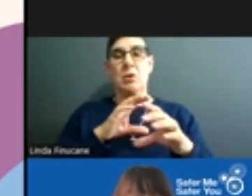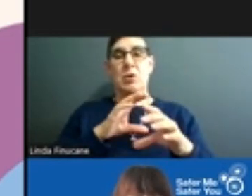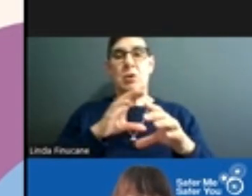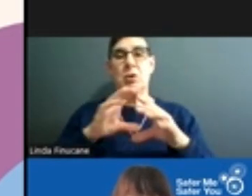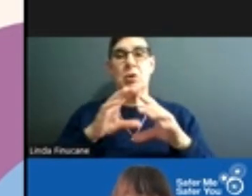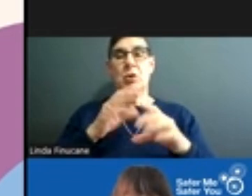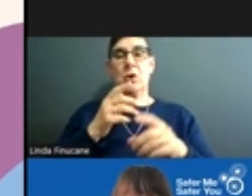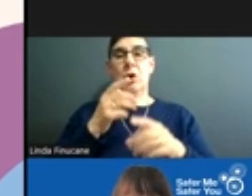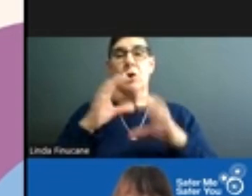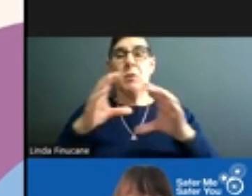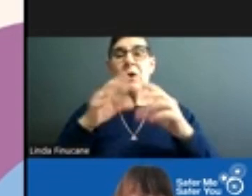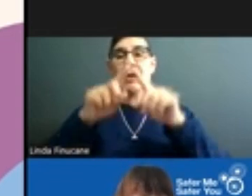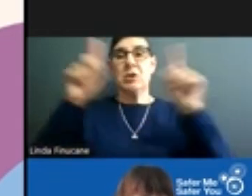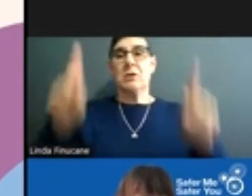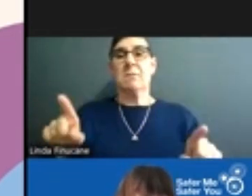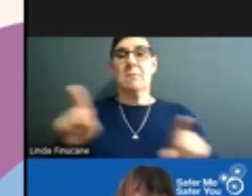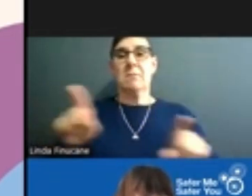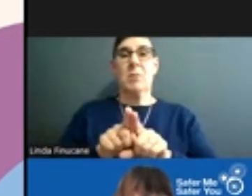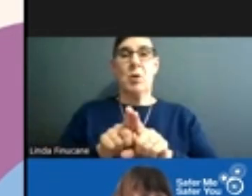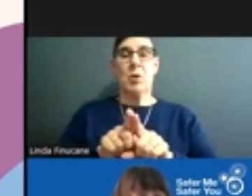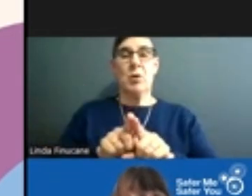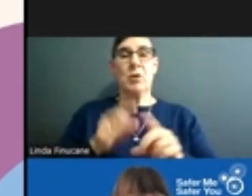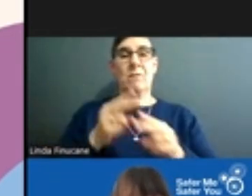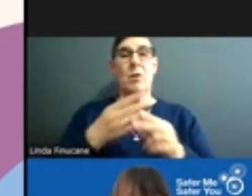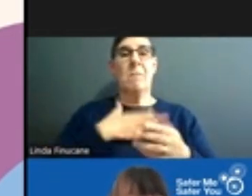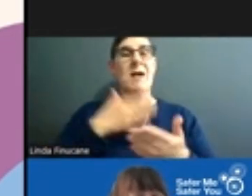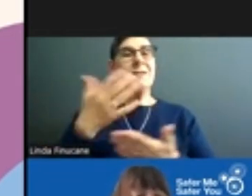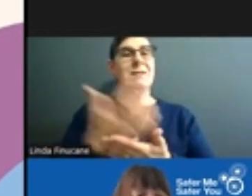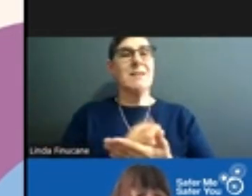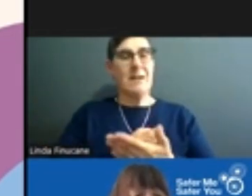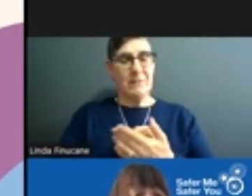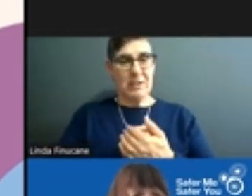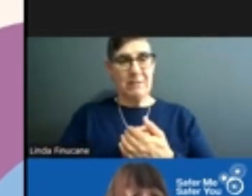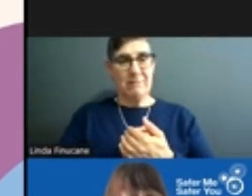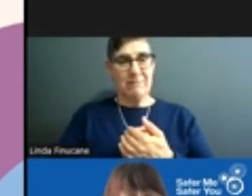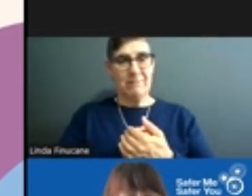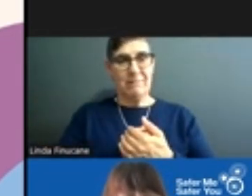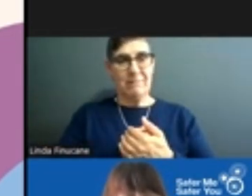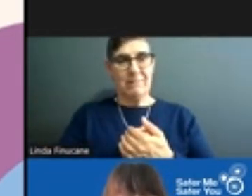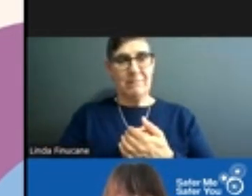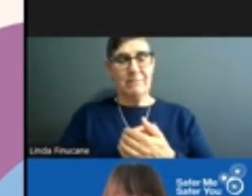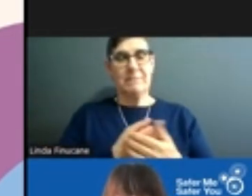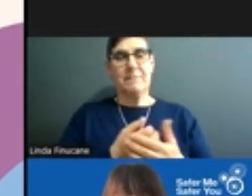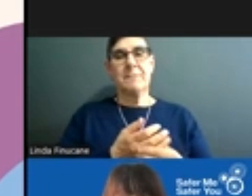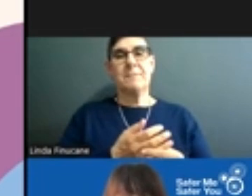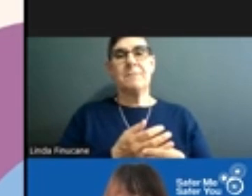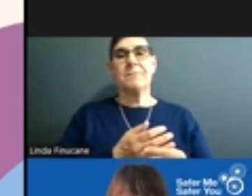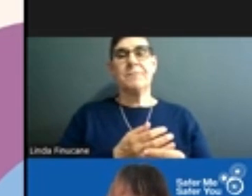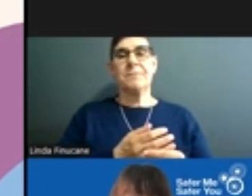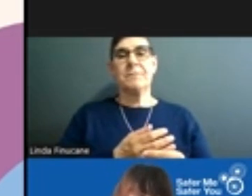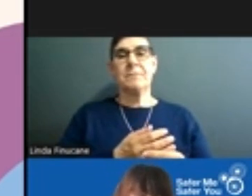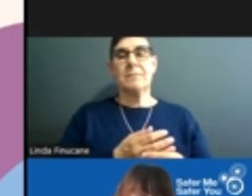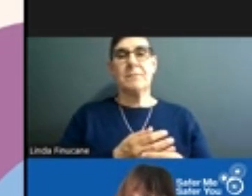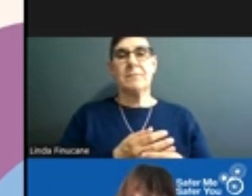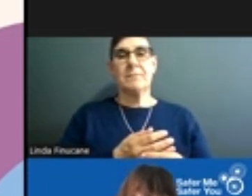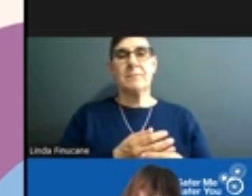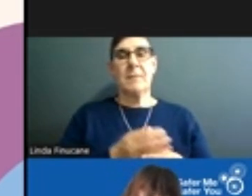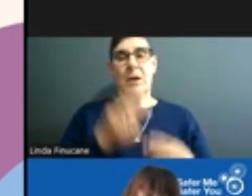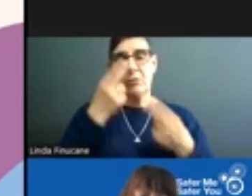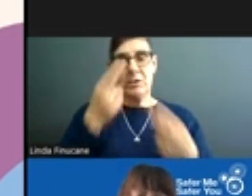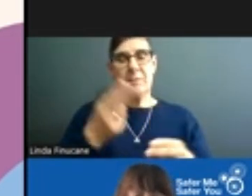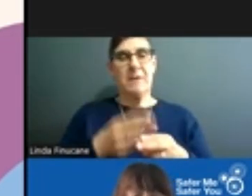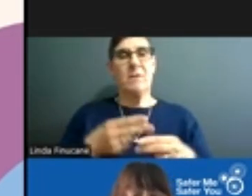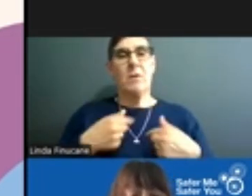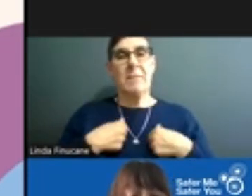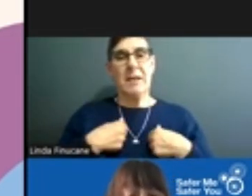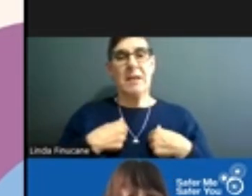because it forms part of my safety and it shows respect for me. And so maybe you can sort of use it in that sense.